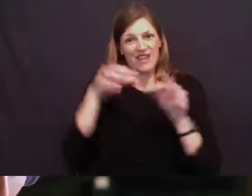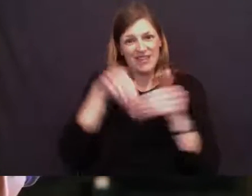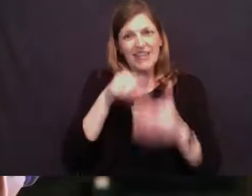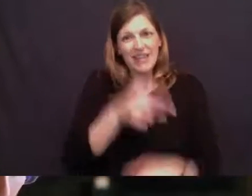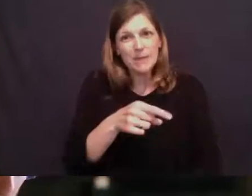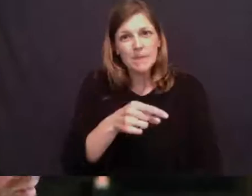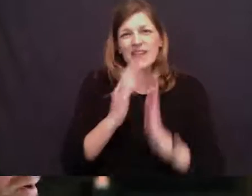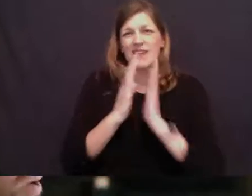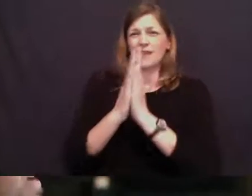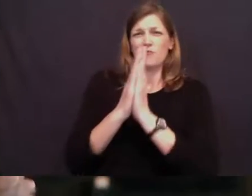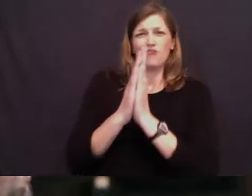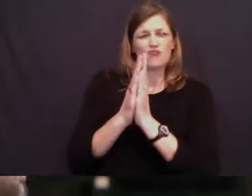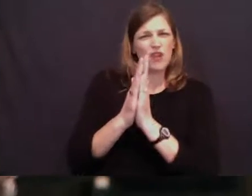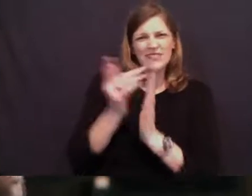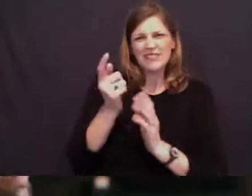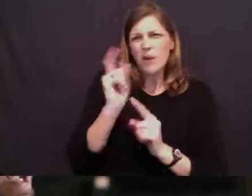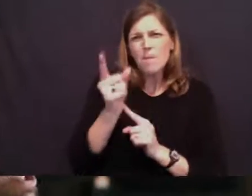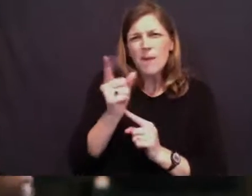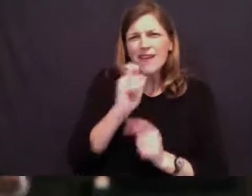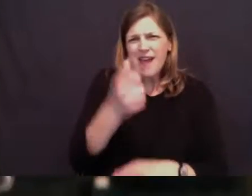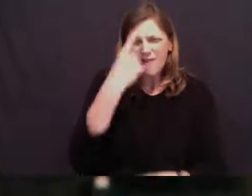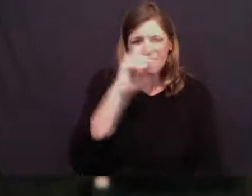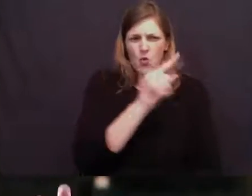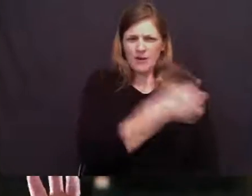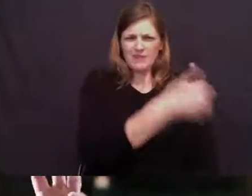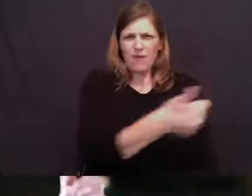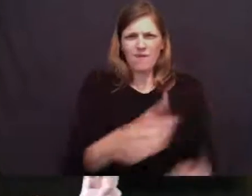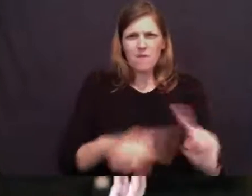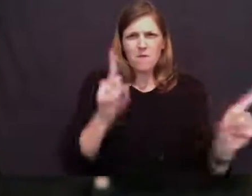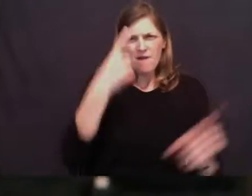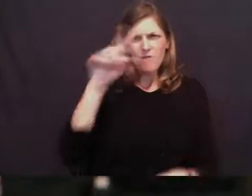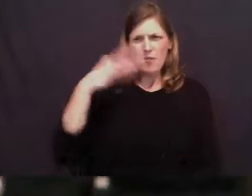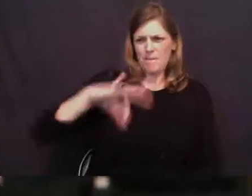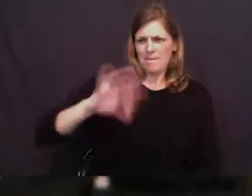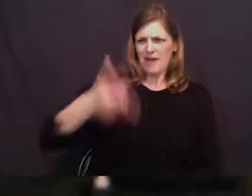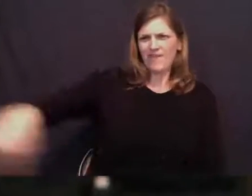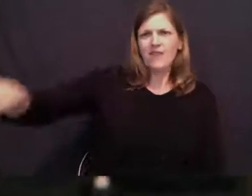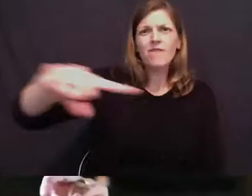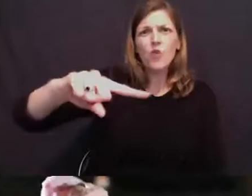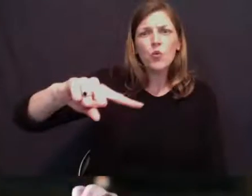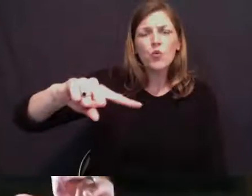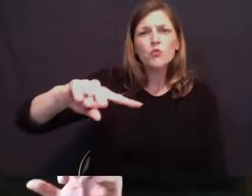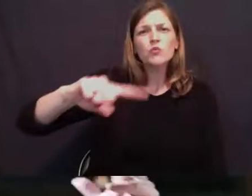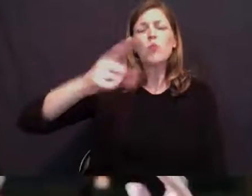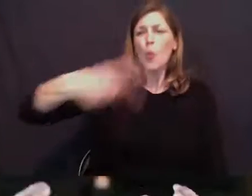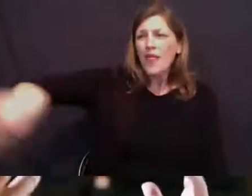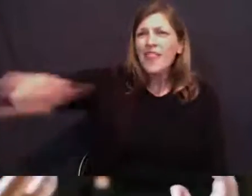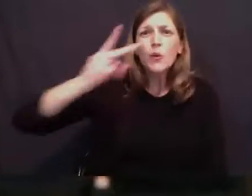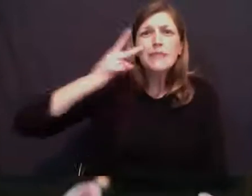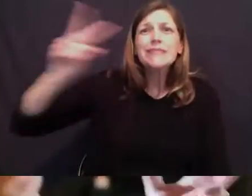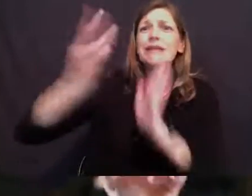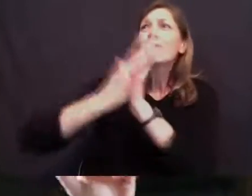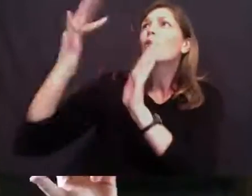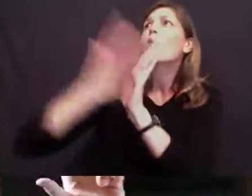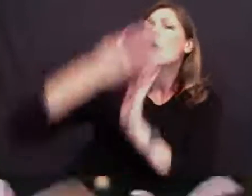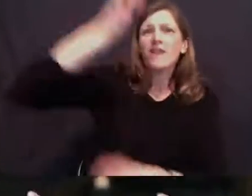out loud in a little bit moment, not for his own sake, but for the sake of everybody else around him, so that they would see the glory of God,